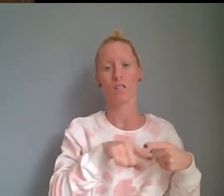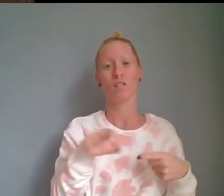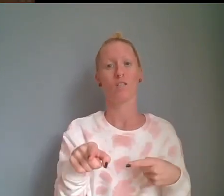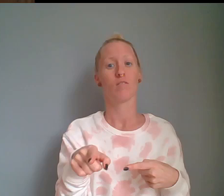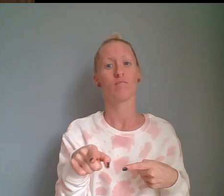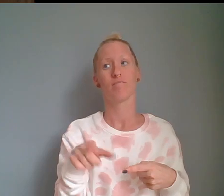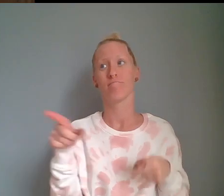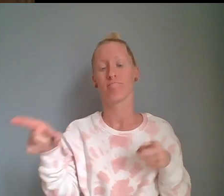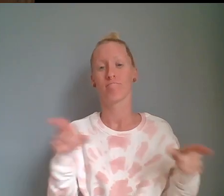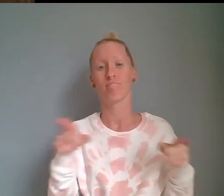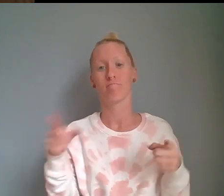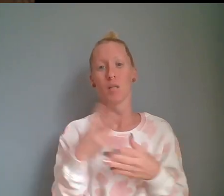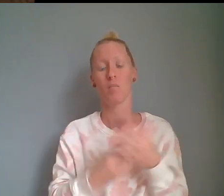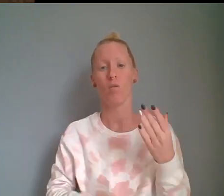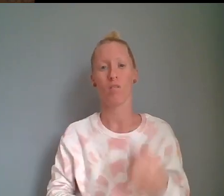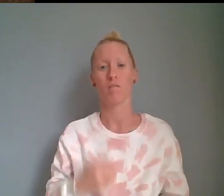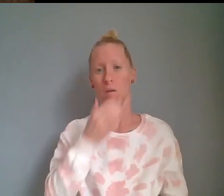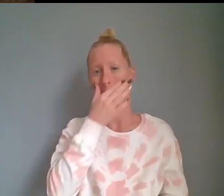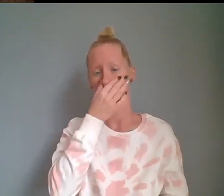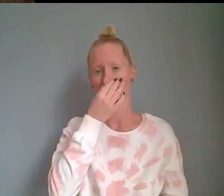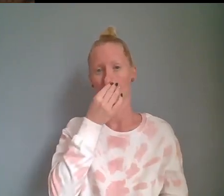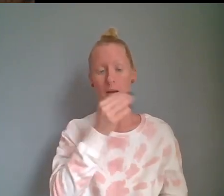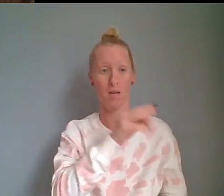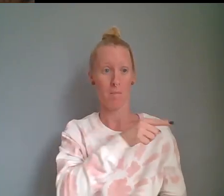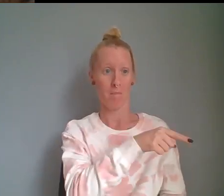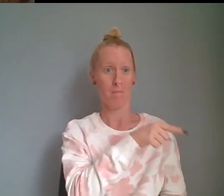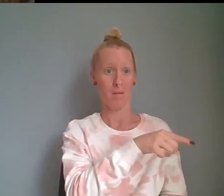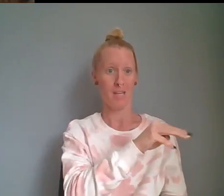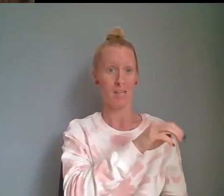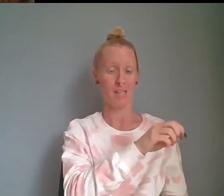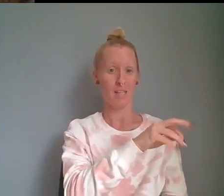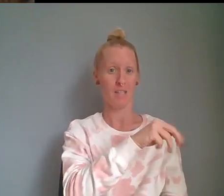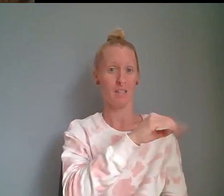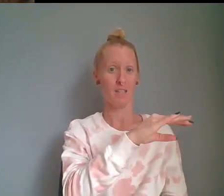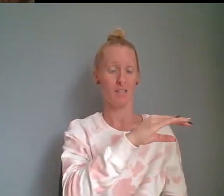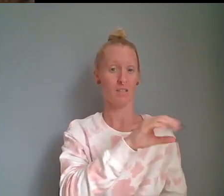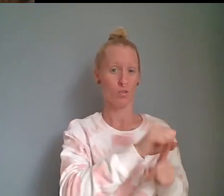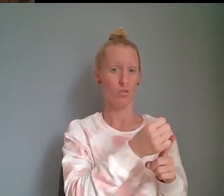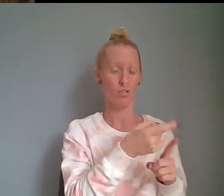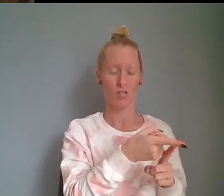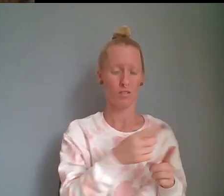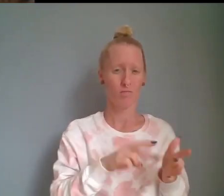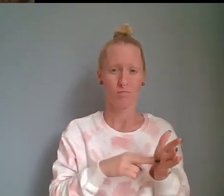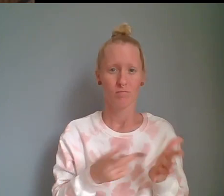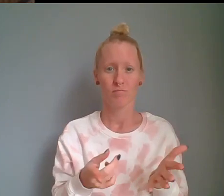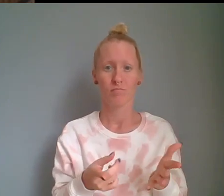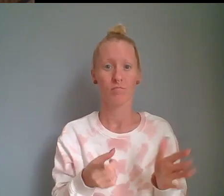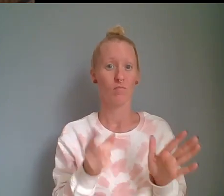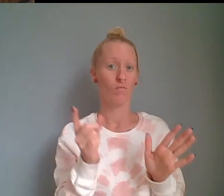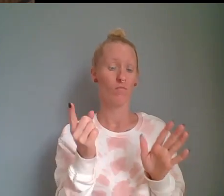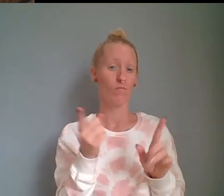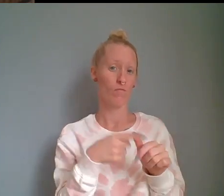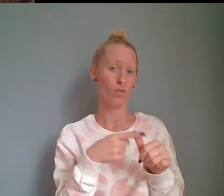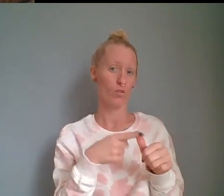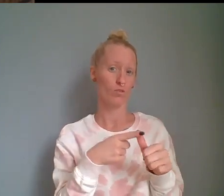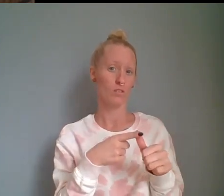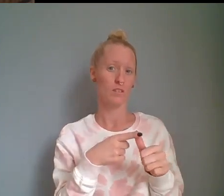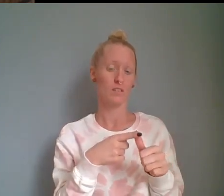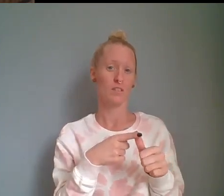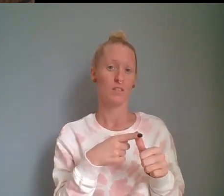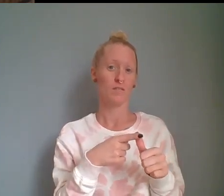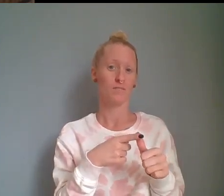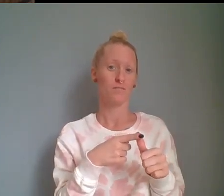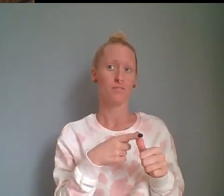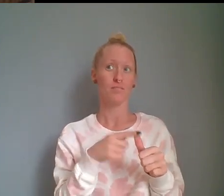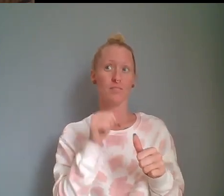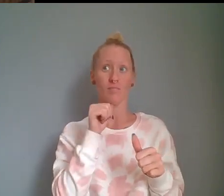manic episodes. So let me describe manic episodes to you now. So the first criterion is that instead of feeling down, blue,